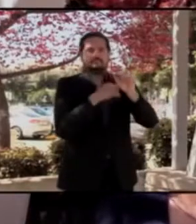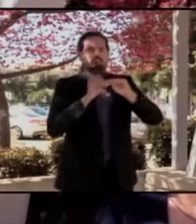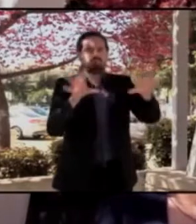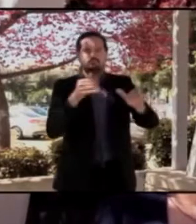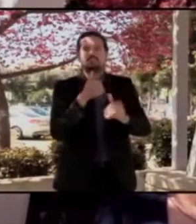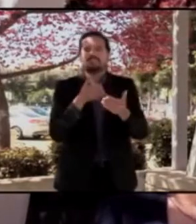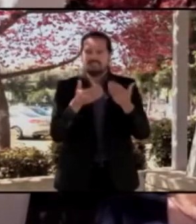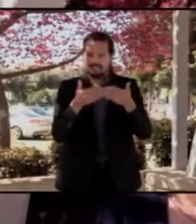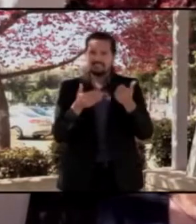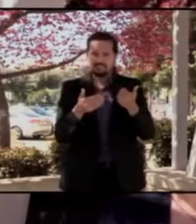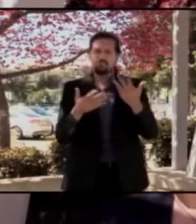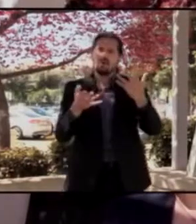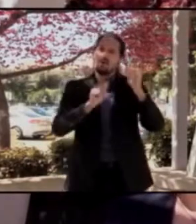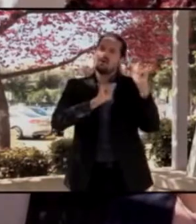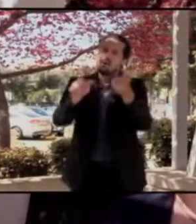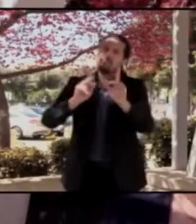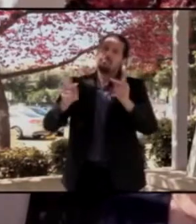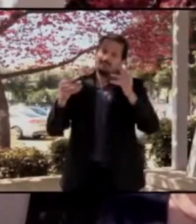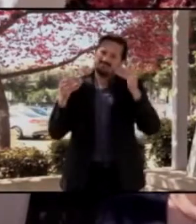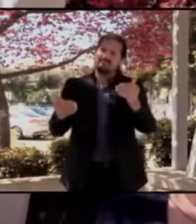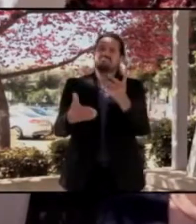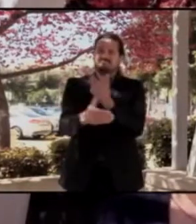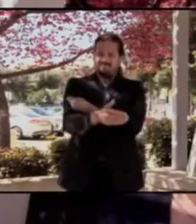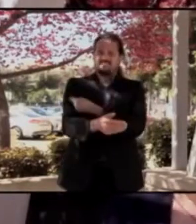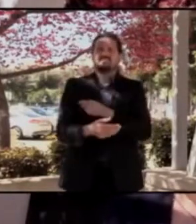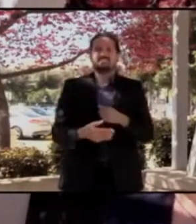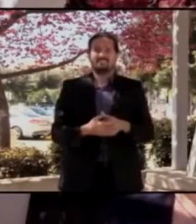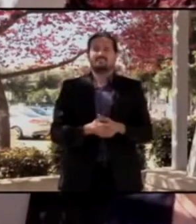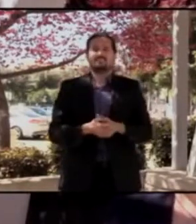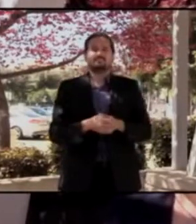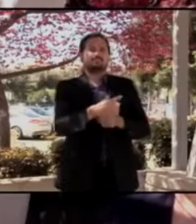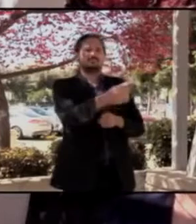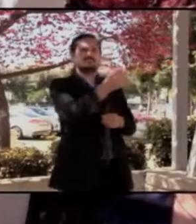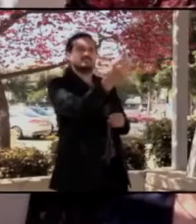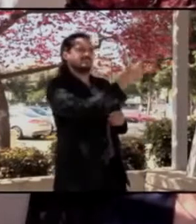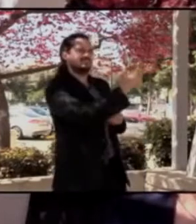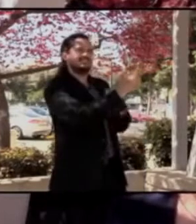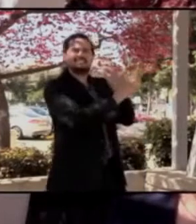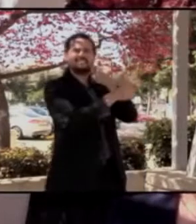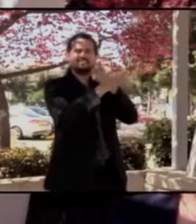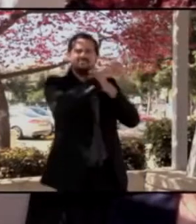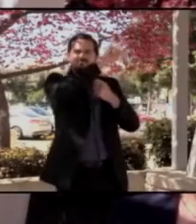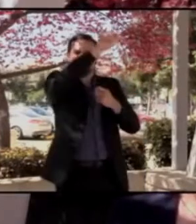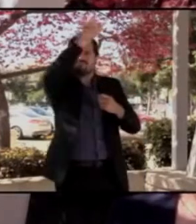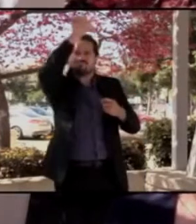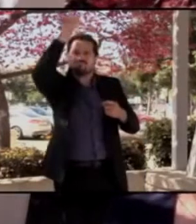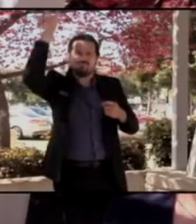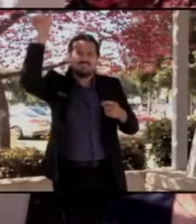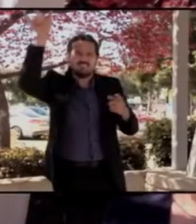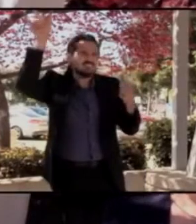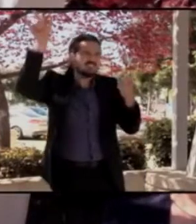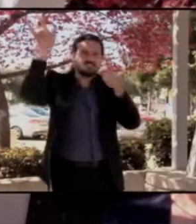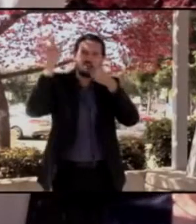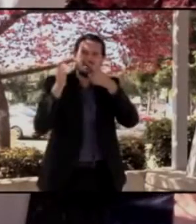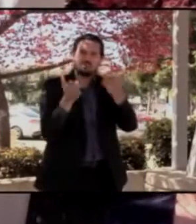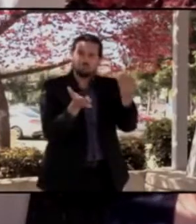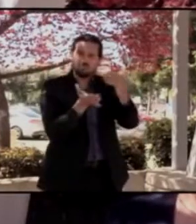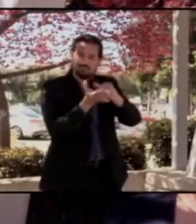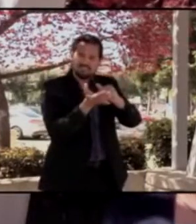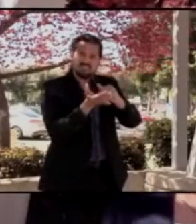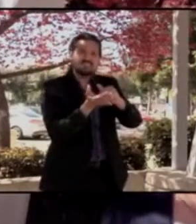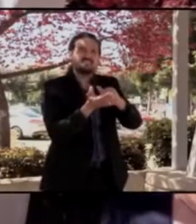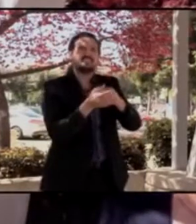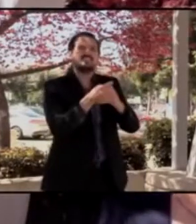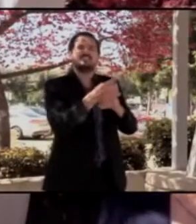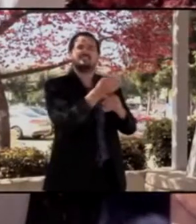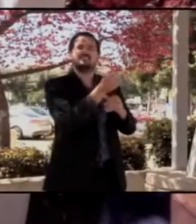flying. So is there not really much focus then on achieving herd immunity mark and just really sort of focusing on getting to